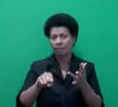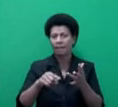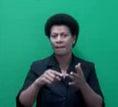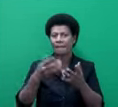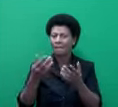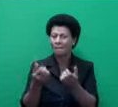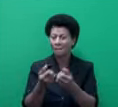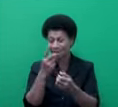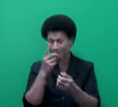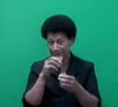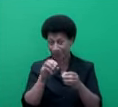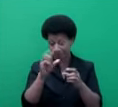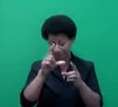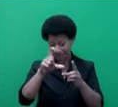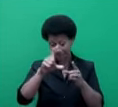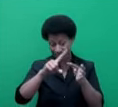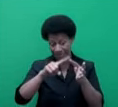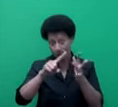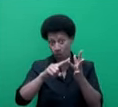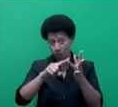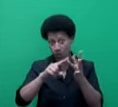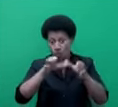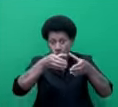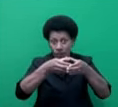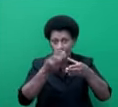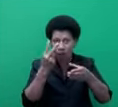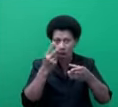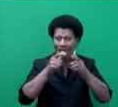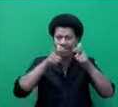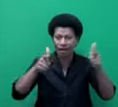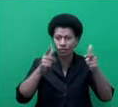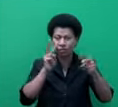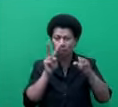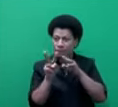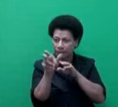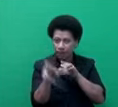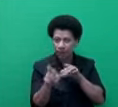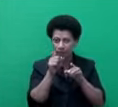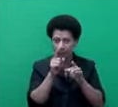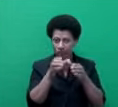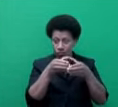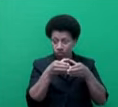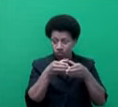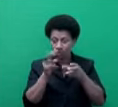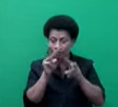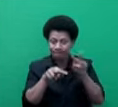Group. It indeed was one of the largest observer missions at any election. And I